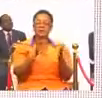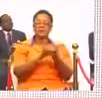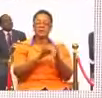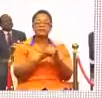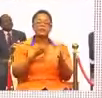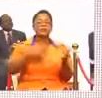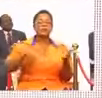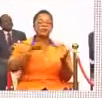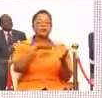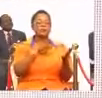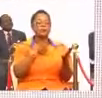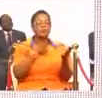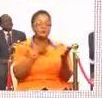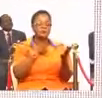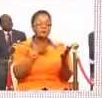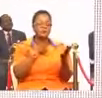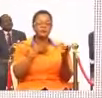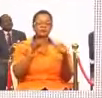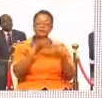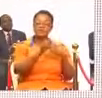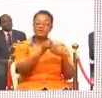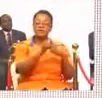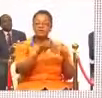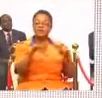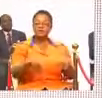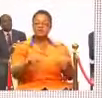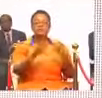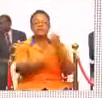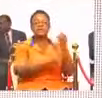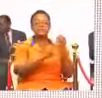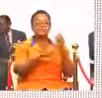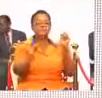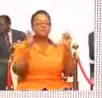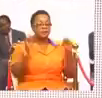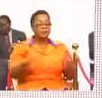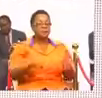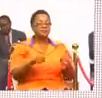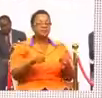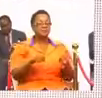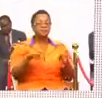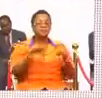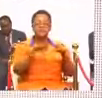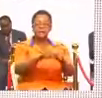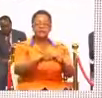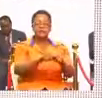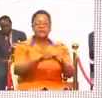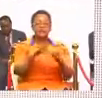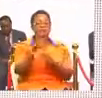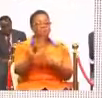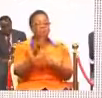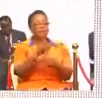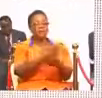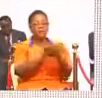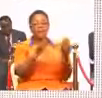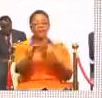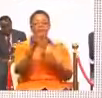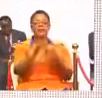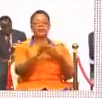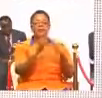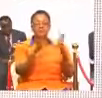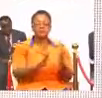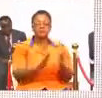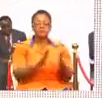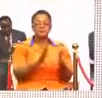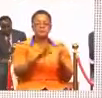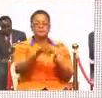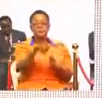wanted, so that the leadership of this country can be able to be taken up by any other leader that will come from any